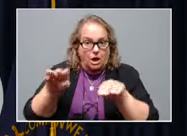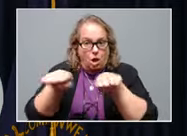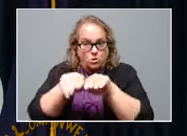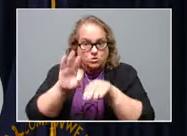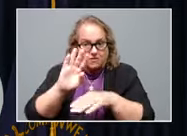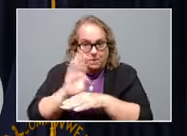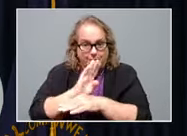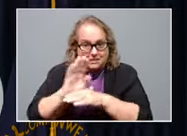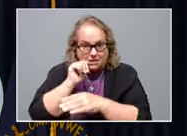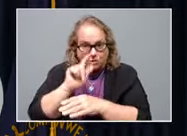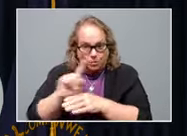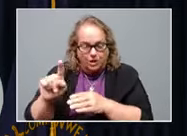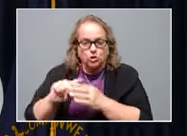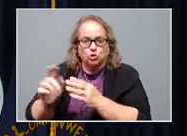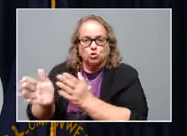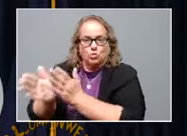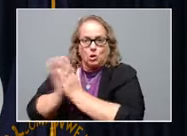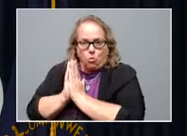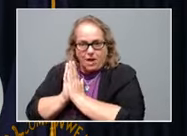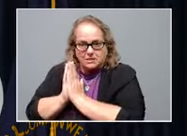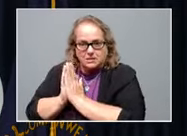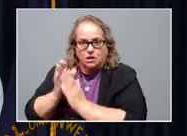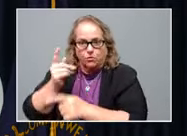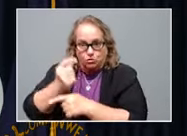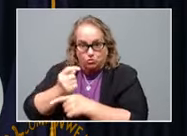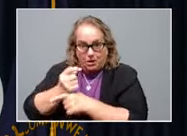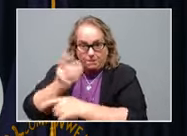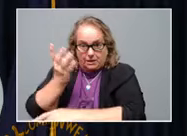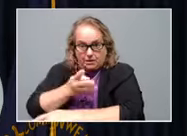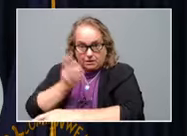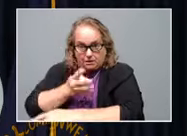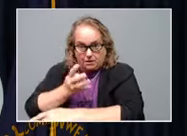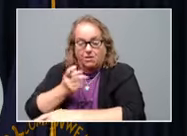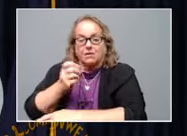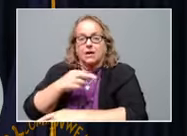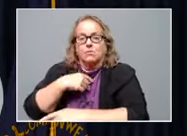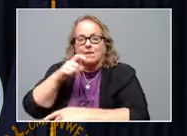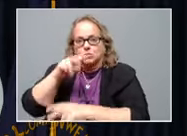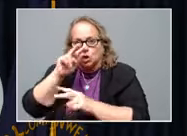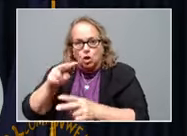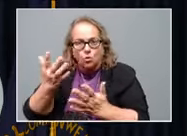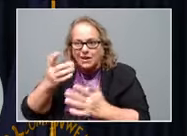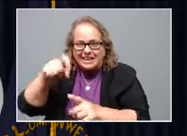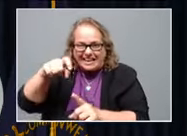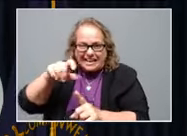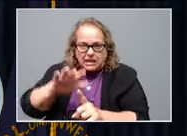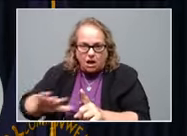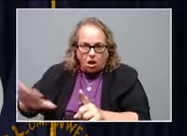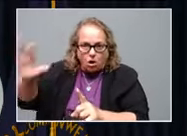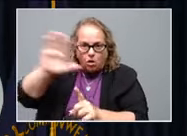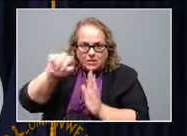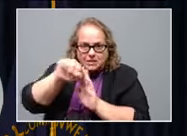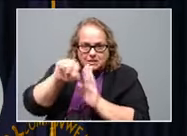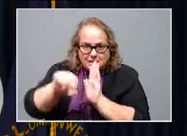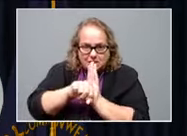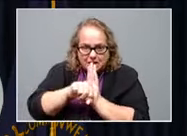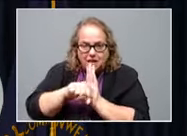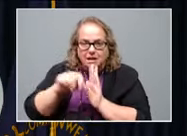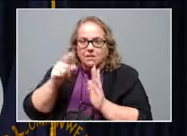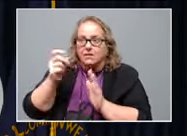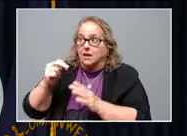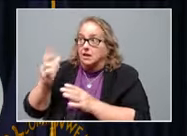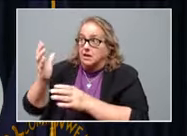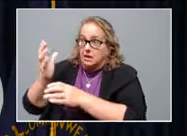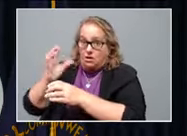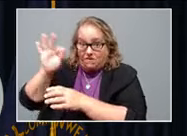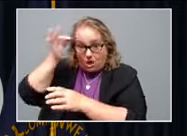an amount of monoclonal antibody treatments. Then we'll have to look at the needs across the state and ultimately take the amount that we are allocated from the federal